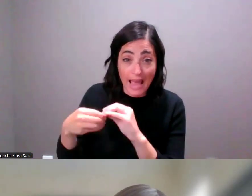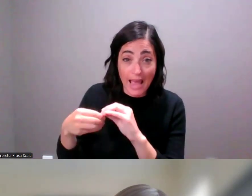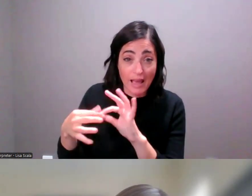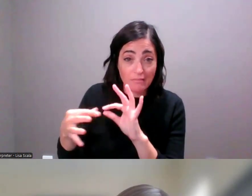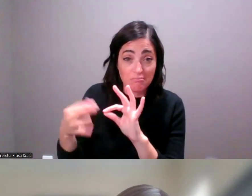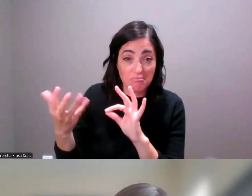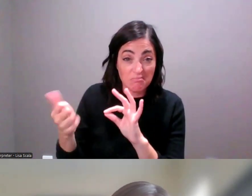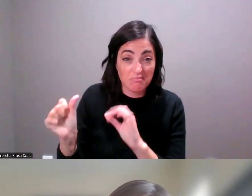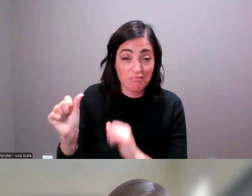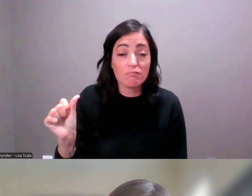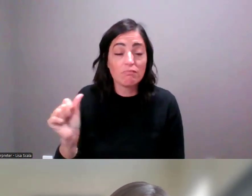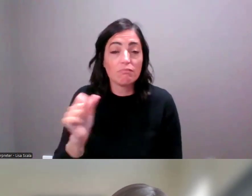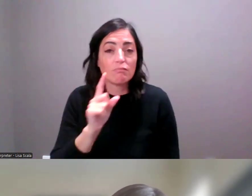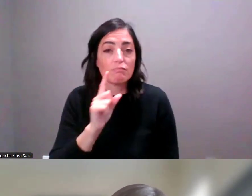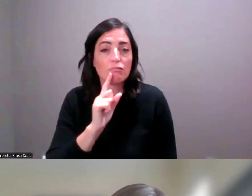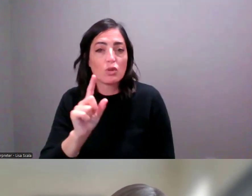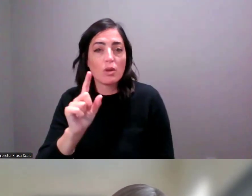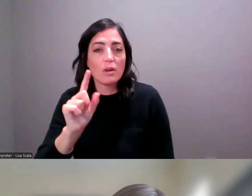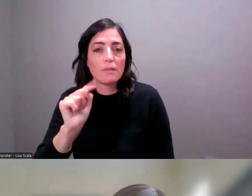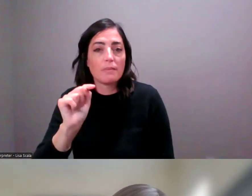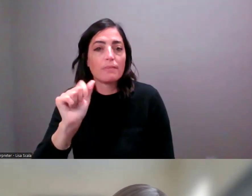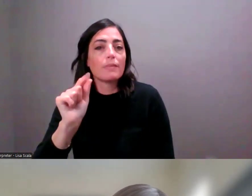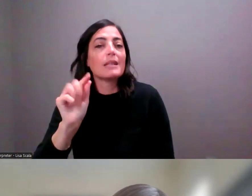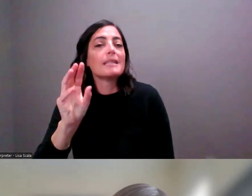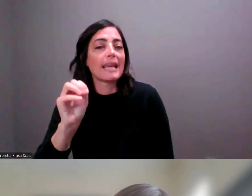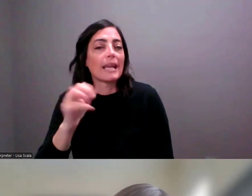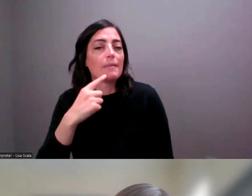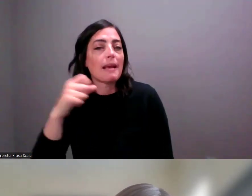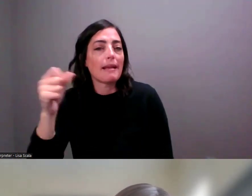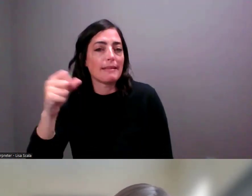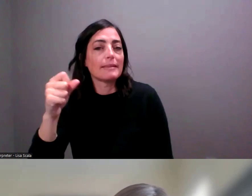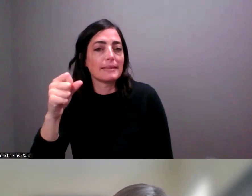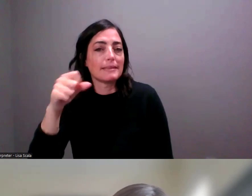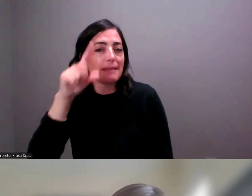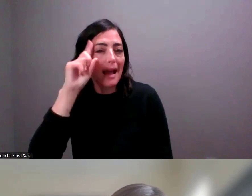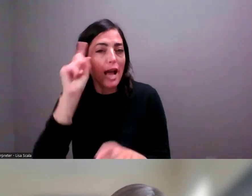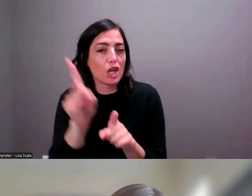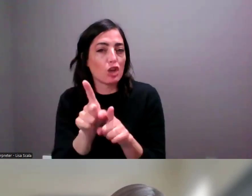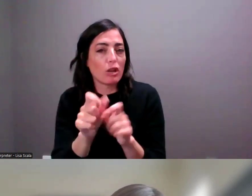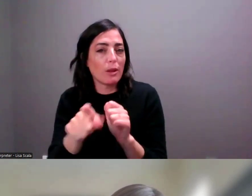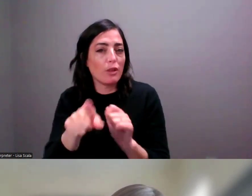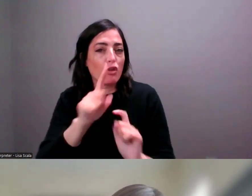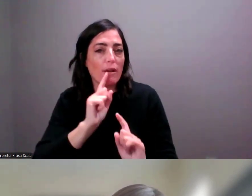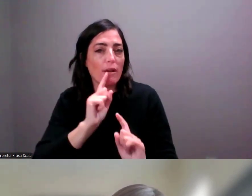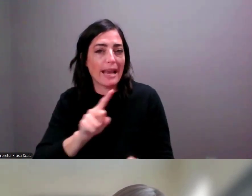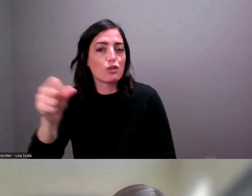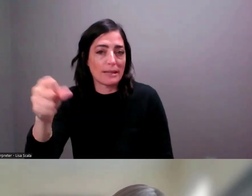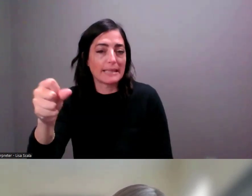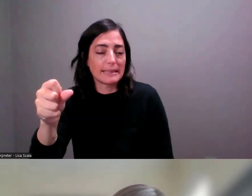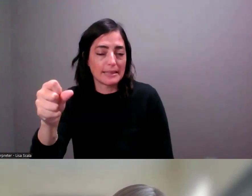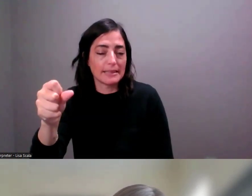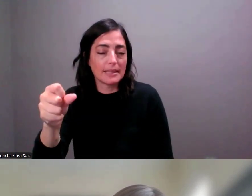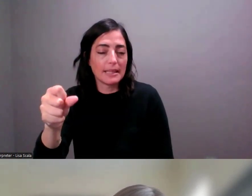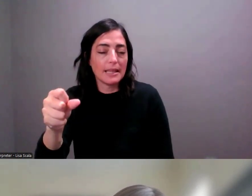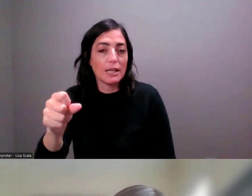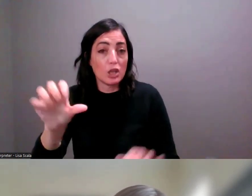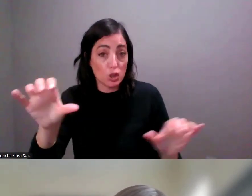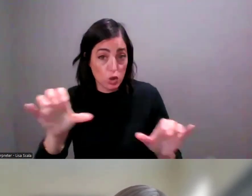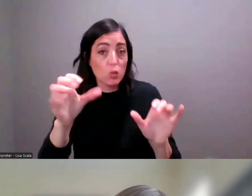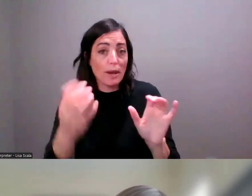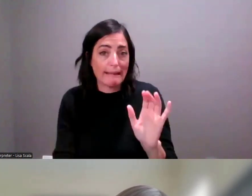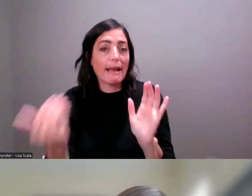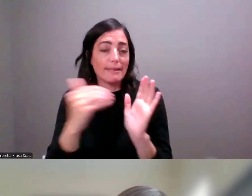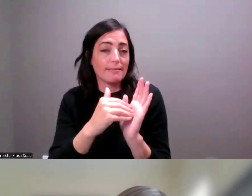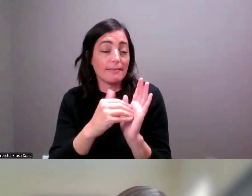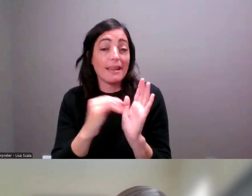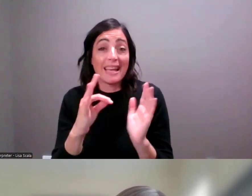input. Sure, I'd be happy to add agreement with Brianna. Yes, it is great to do those again